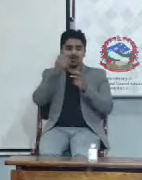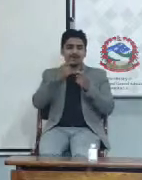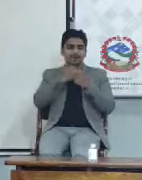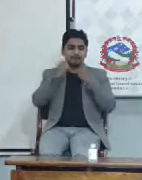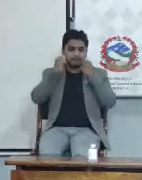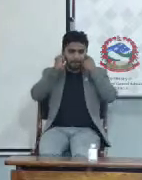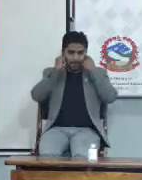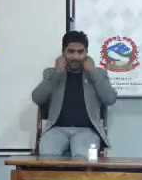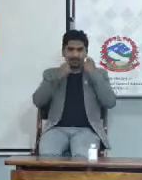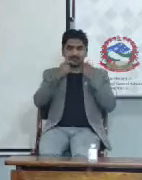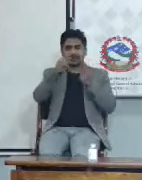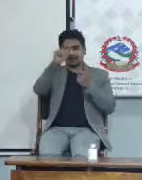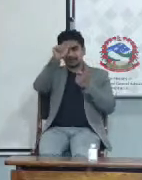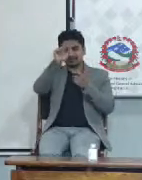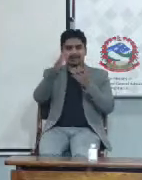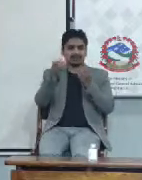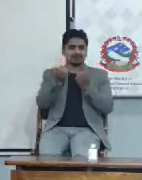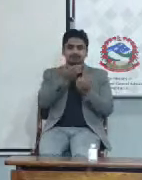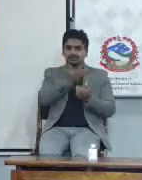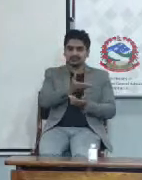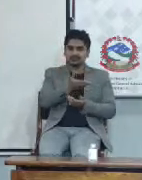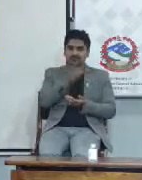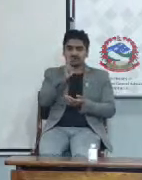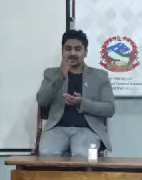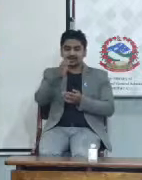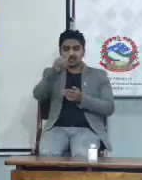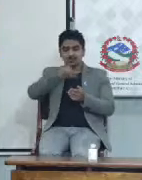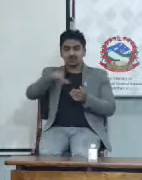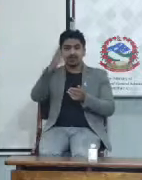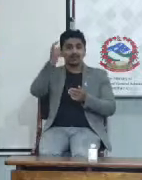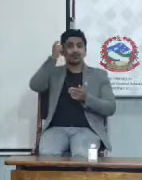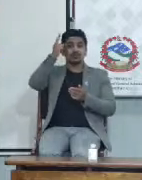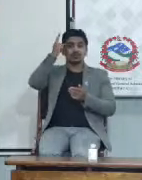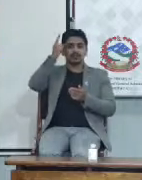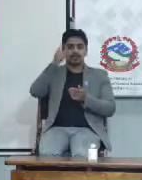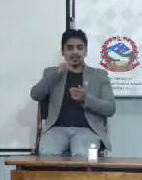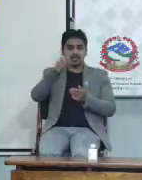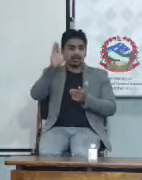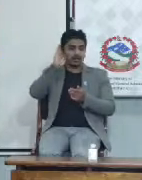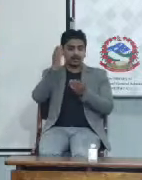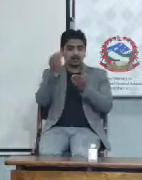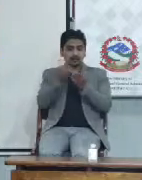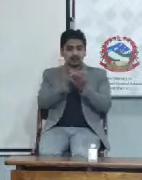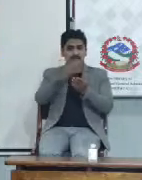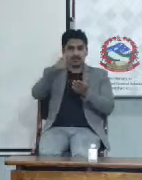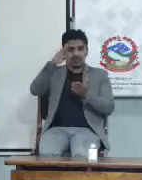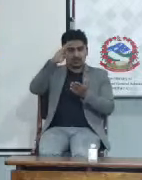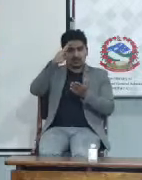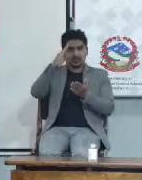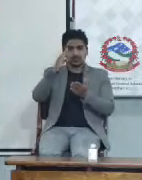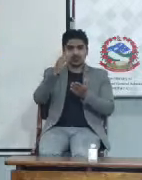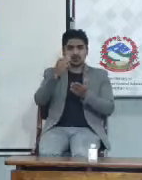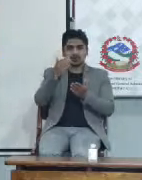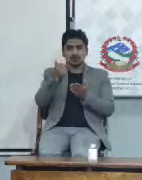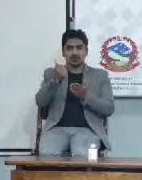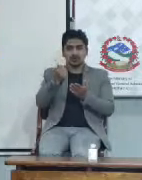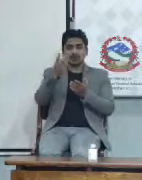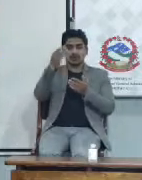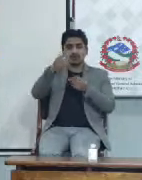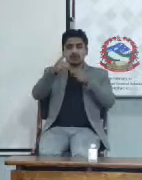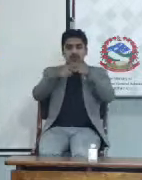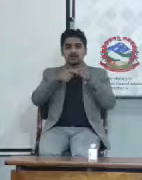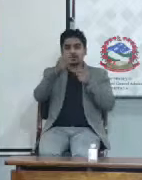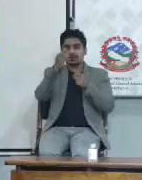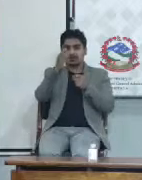Radio Nepal is the government. It is very much controlled by the government, because